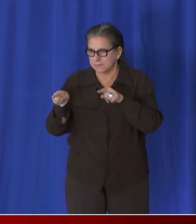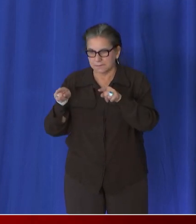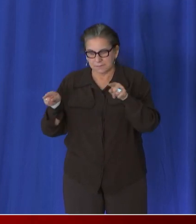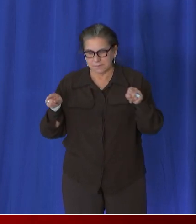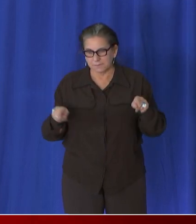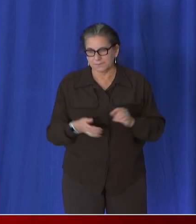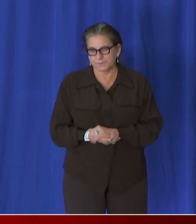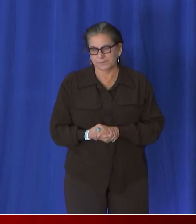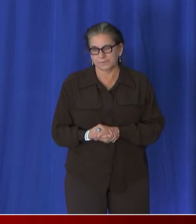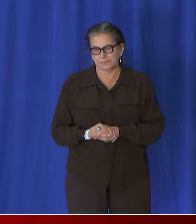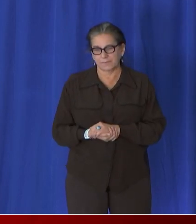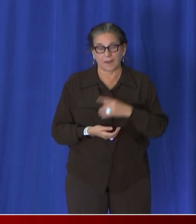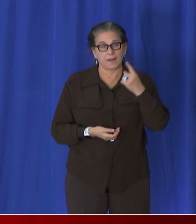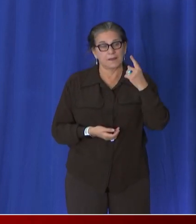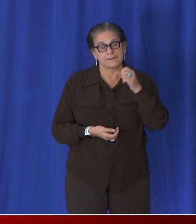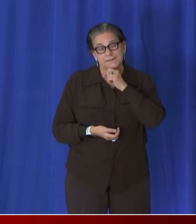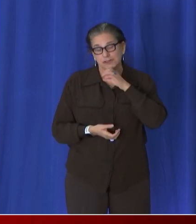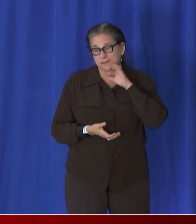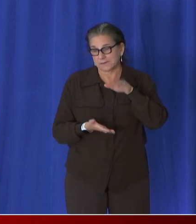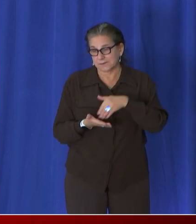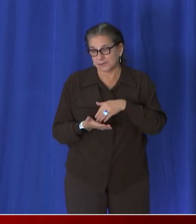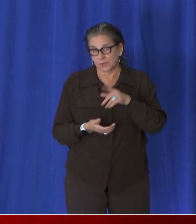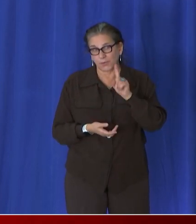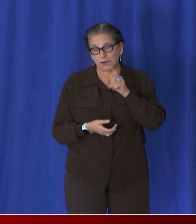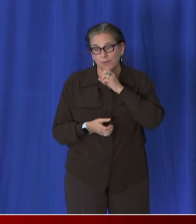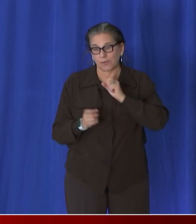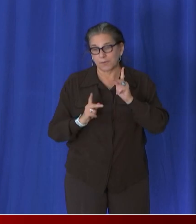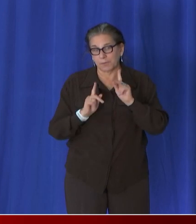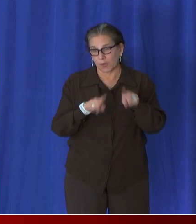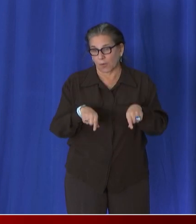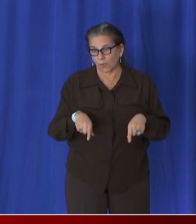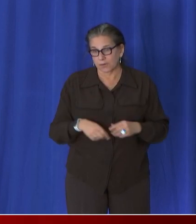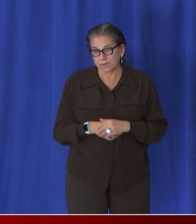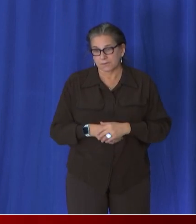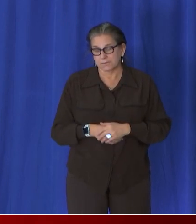out if it is now virtual. You can call